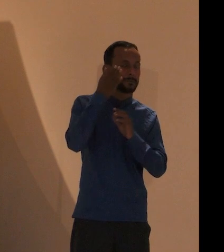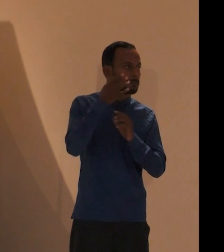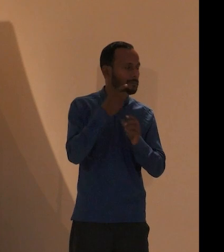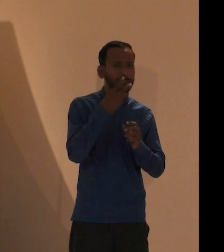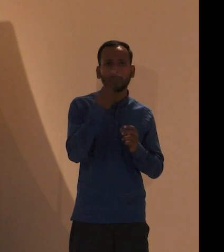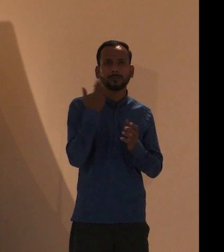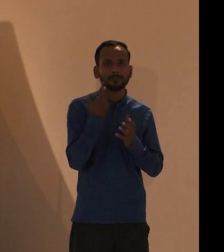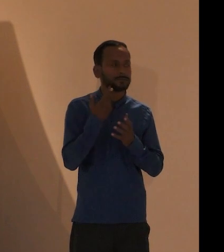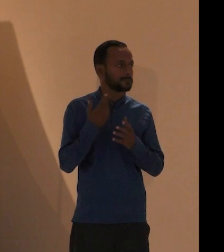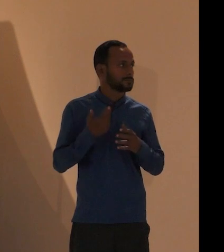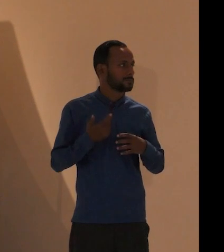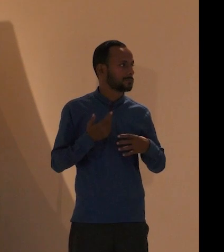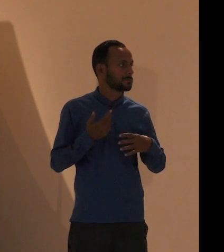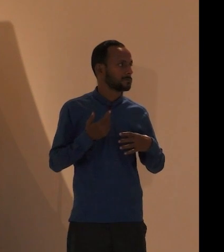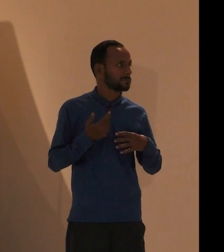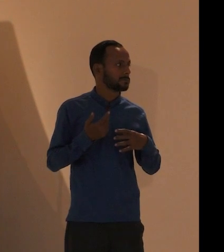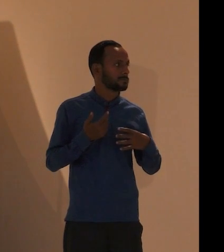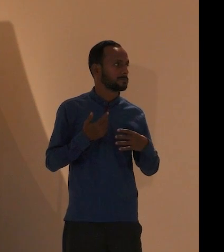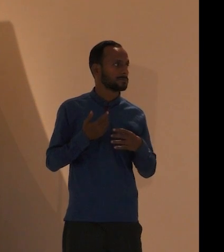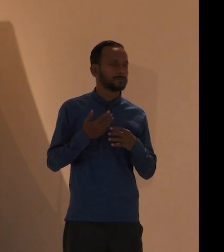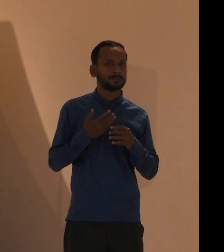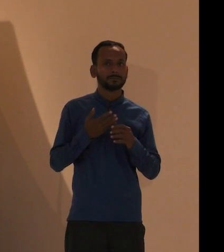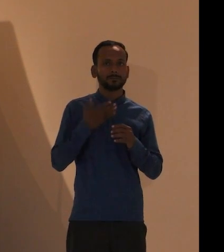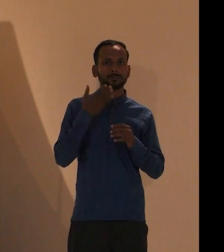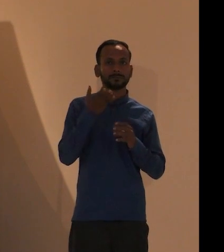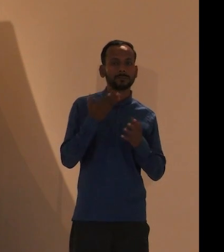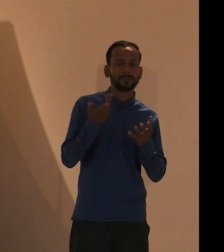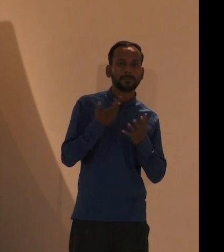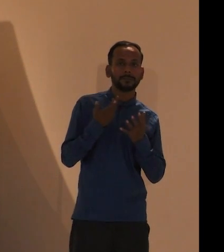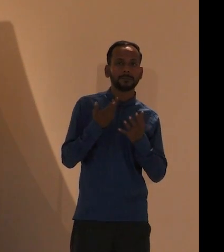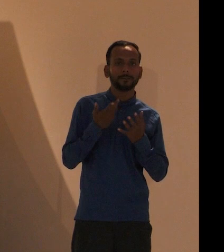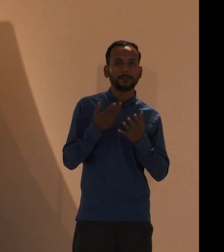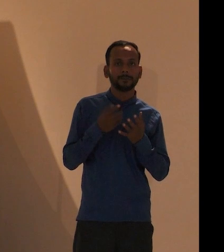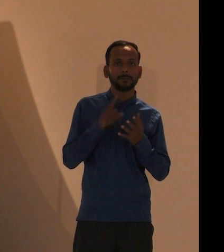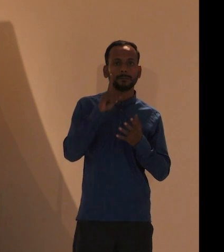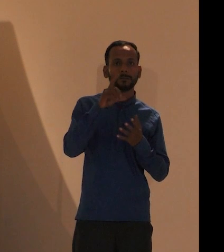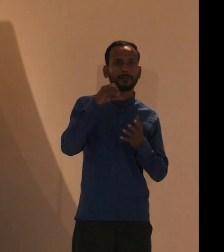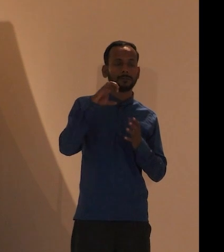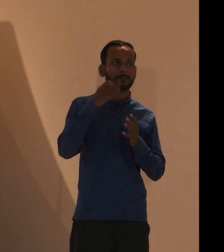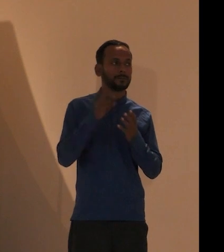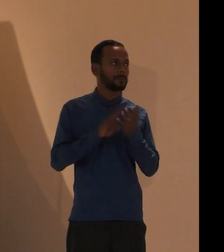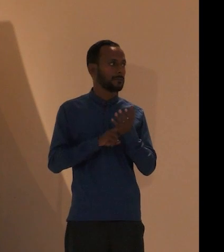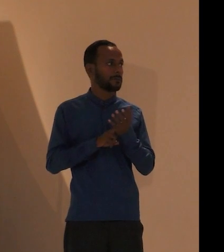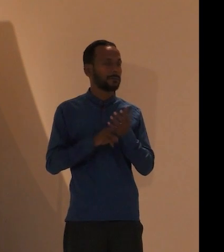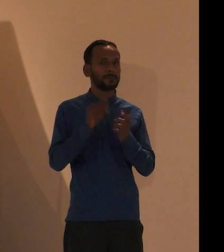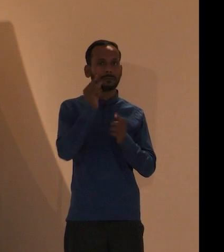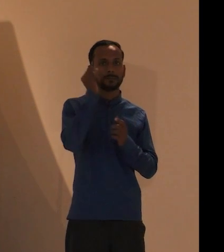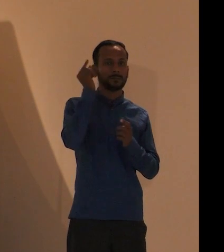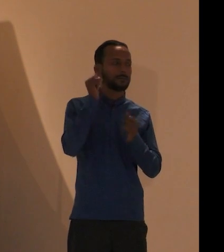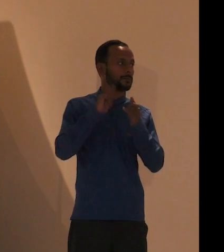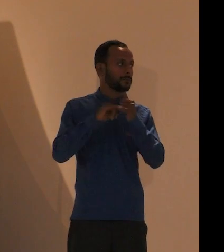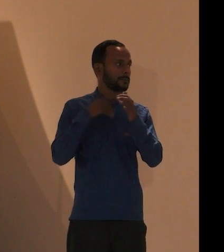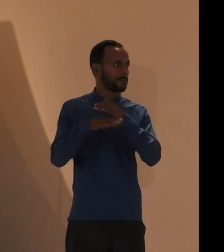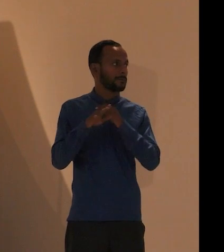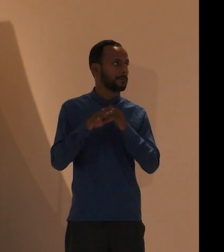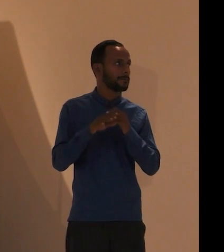an Irishman who, unlike many Irishmen in 19th century US, was a rich man.